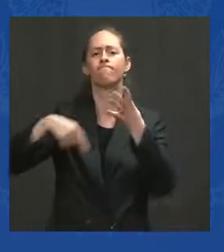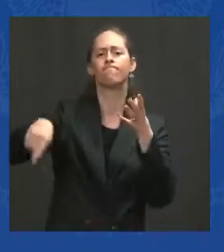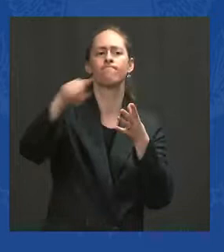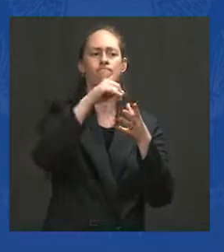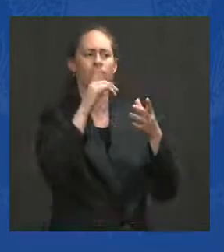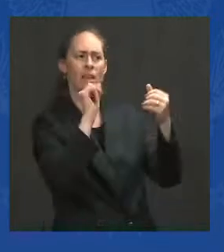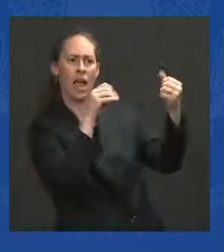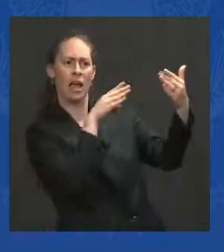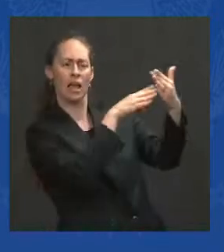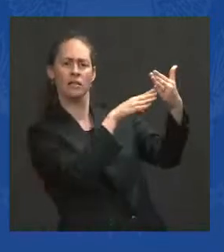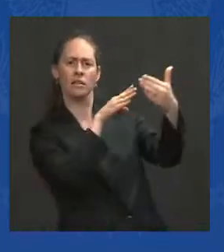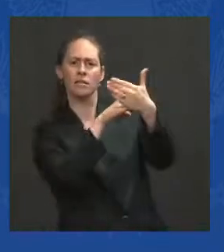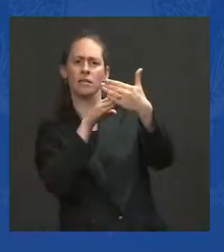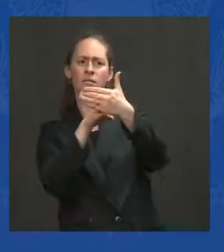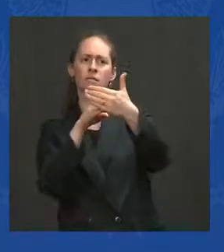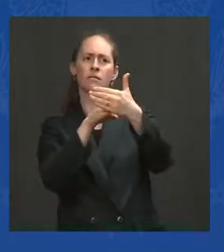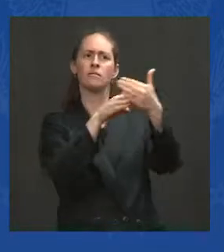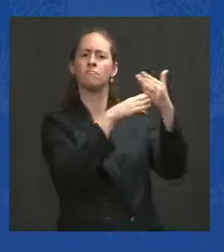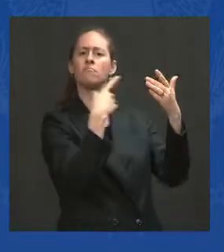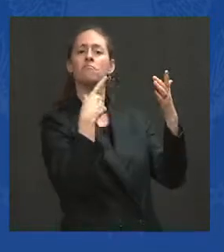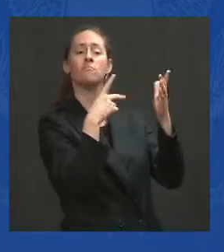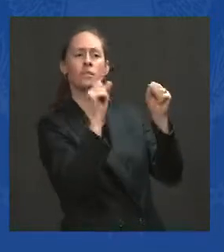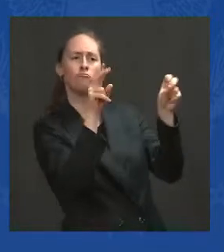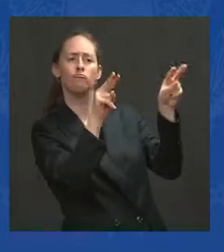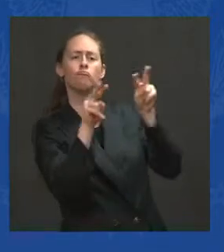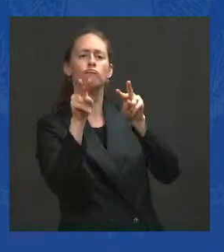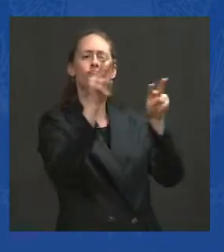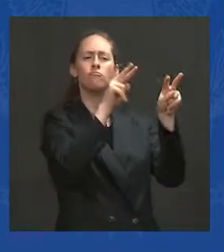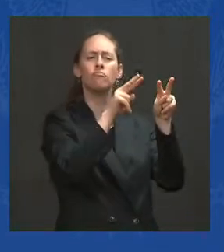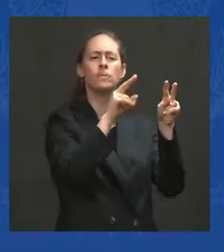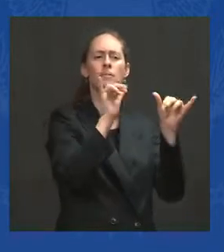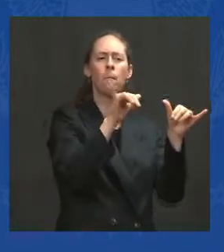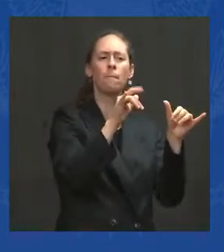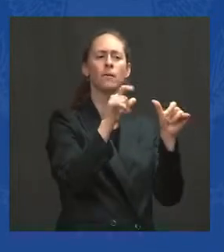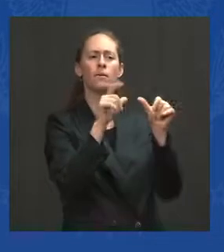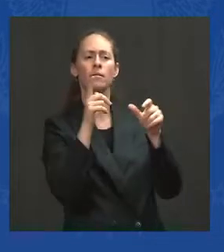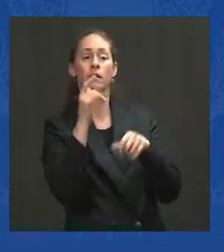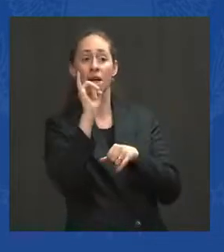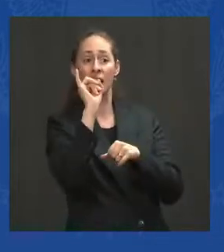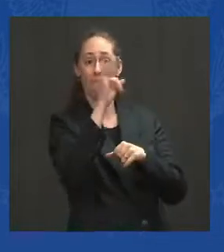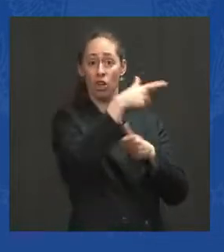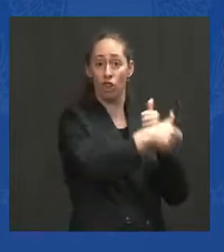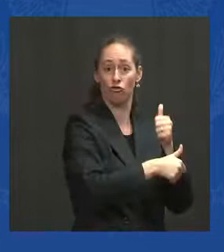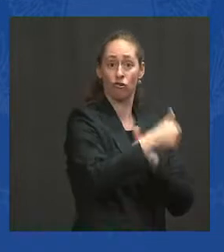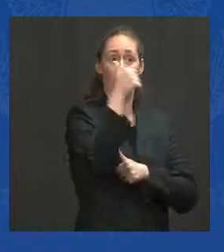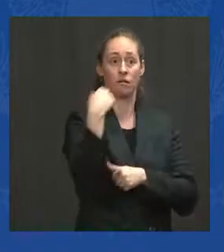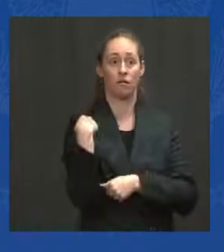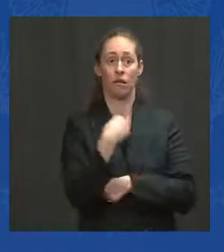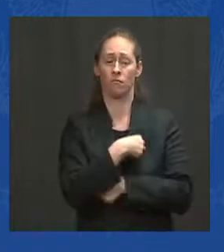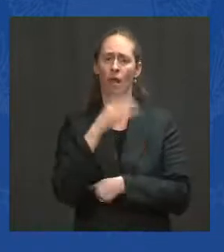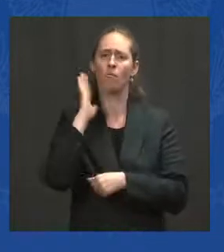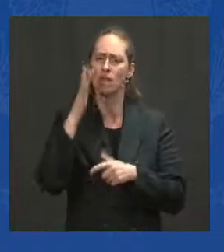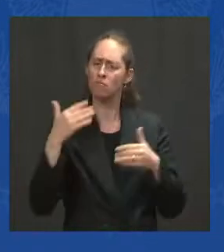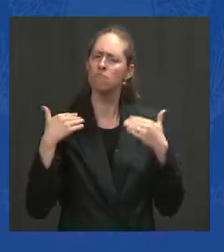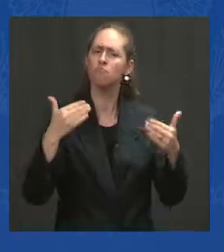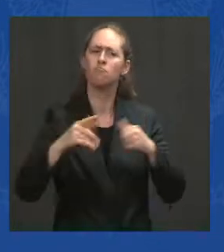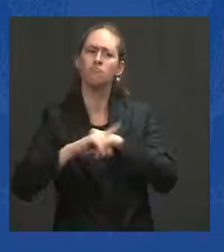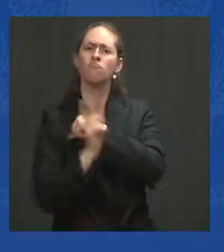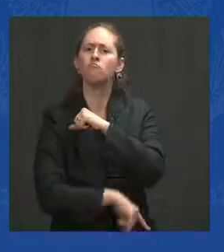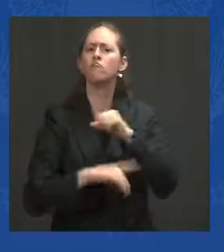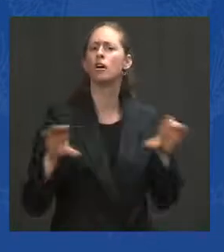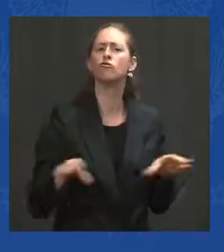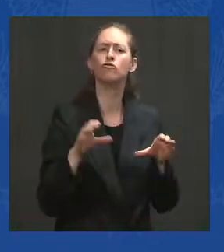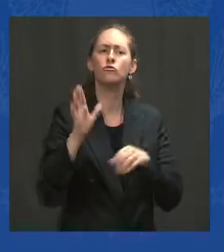to keep our eyes firmly fixed on any direct threats to the United States and the region and act quickly and decisively if